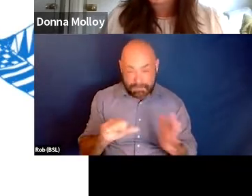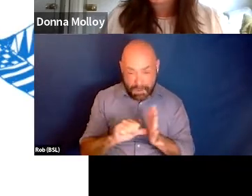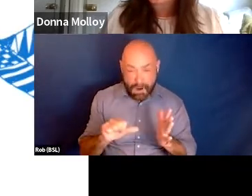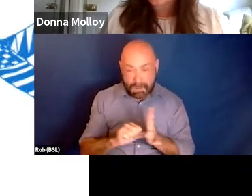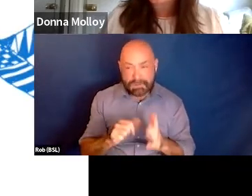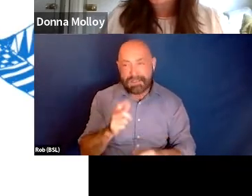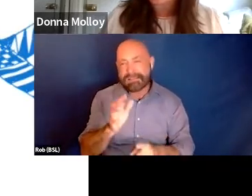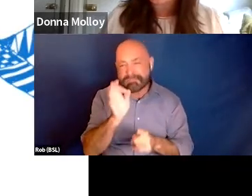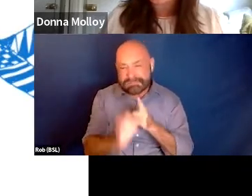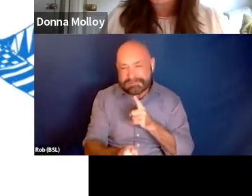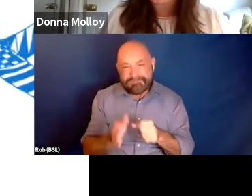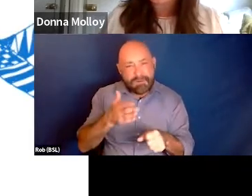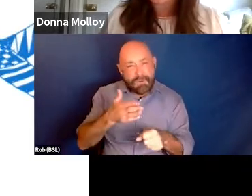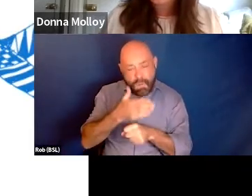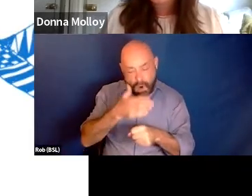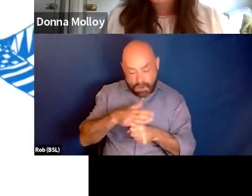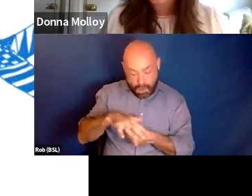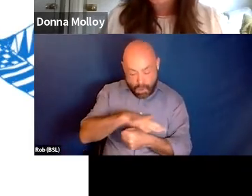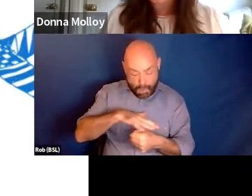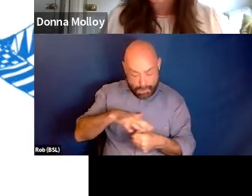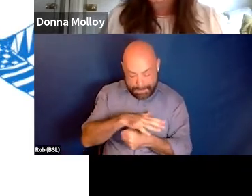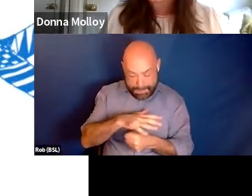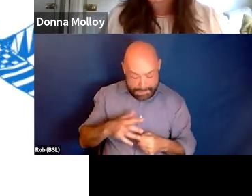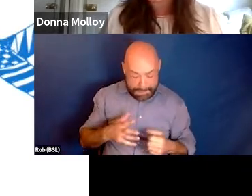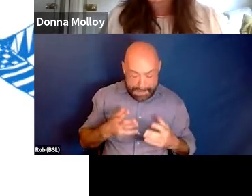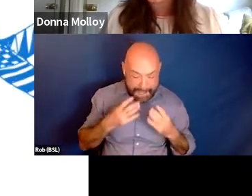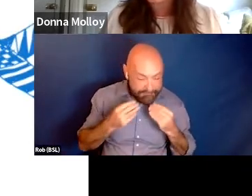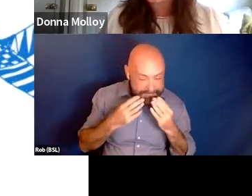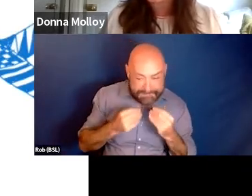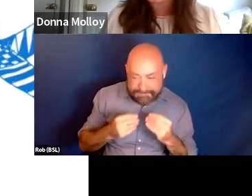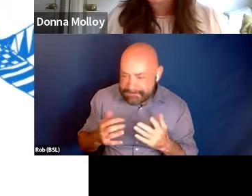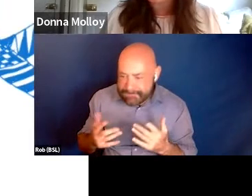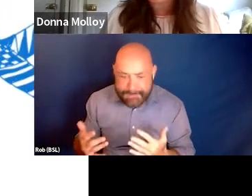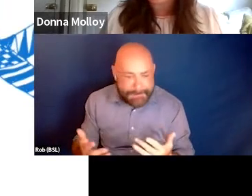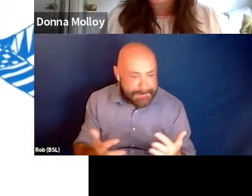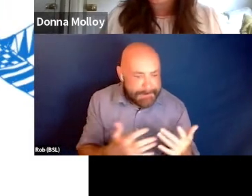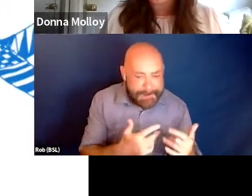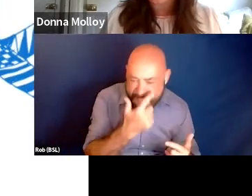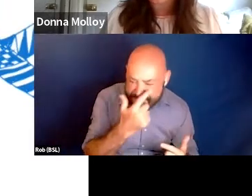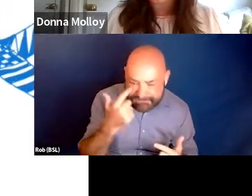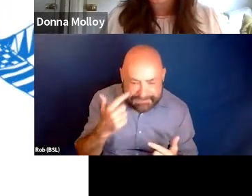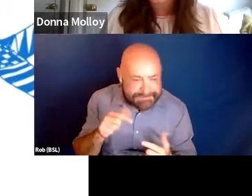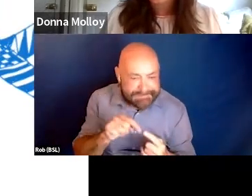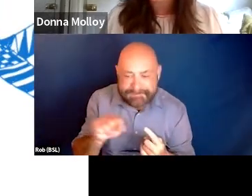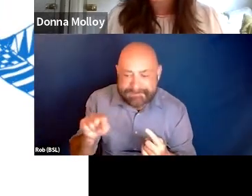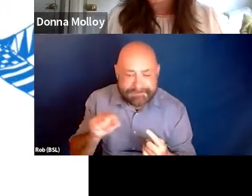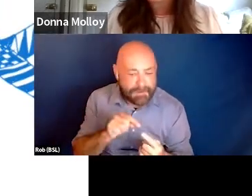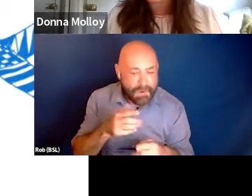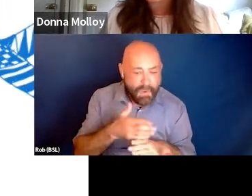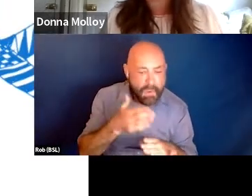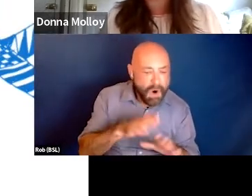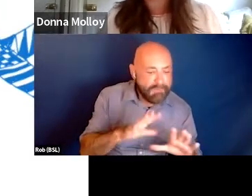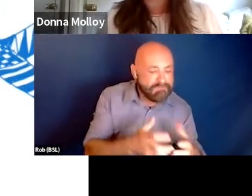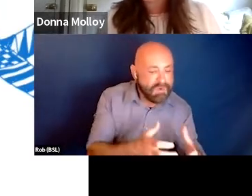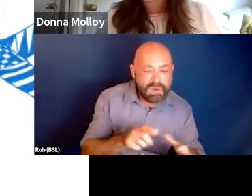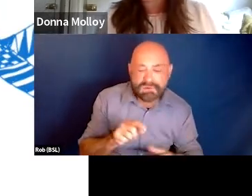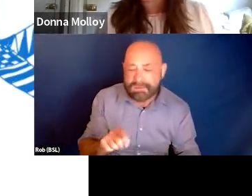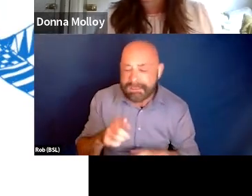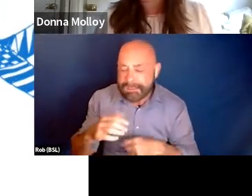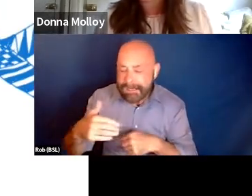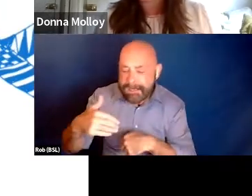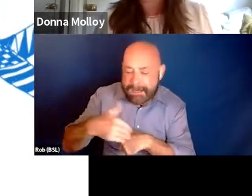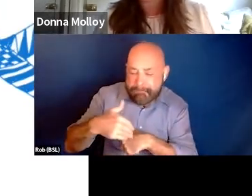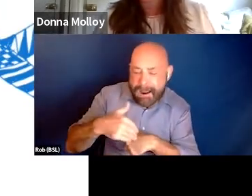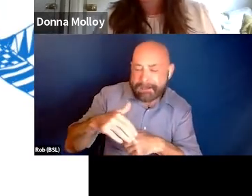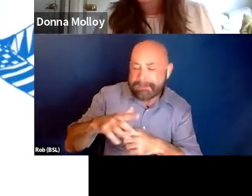locally to generate and use good evidence about population needs, workforce skills, or the impact and outcomes